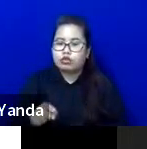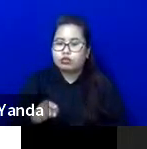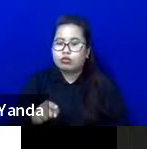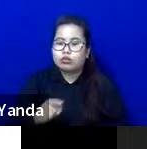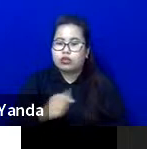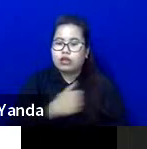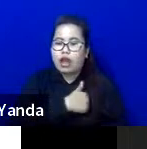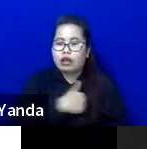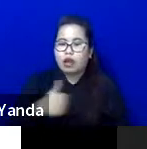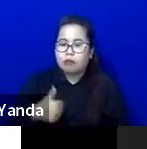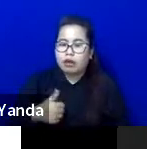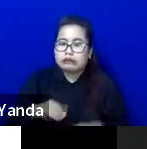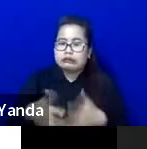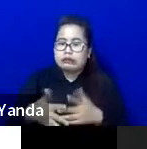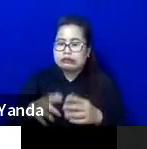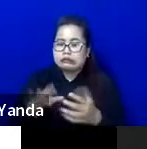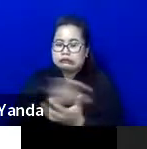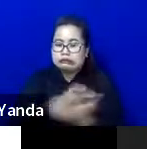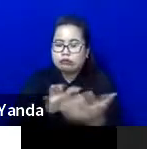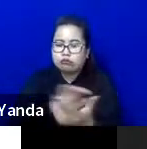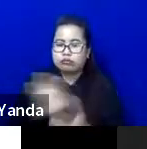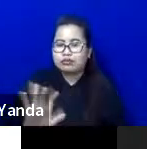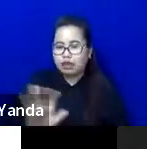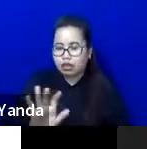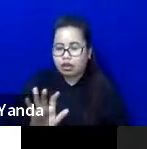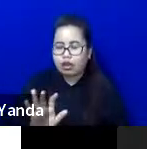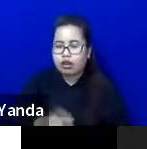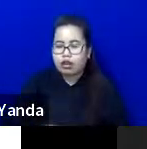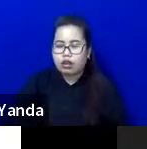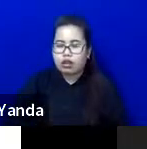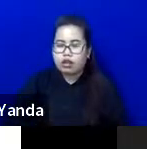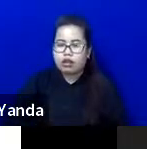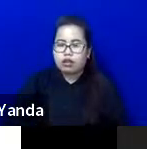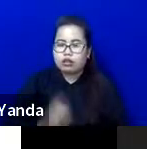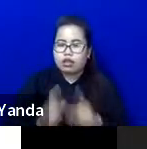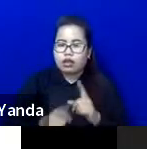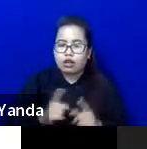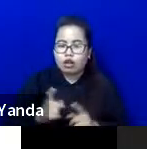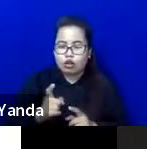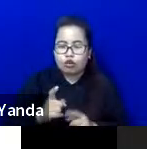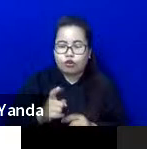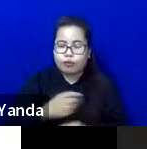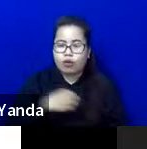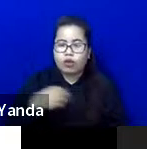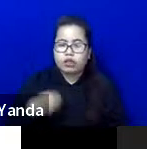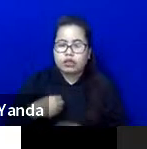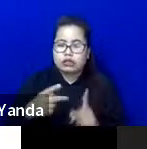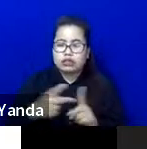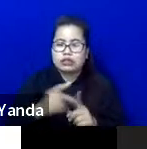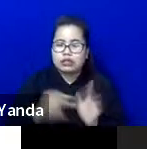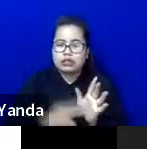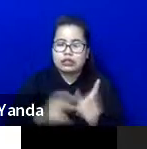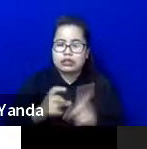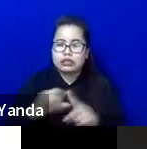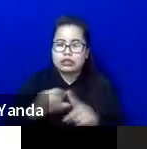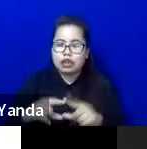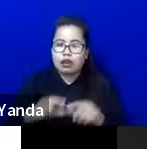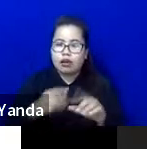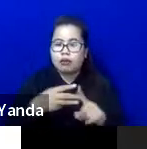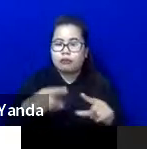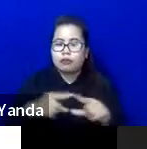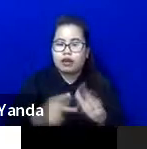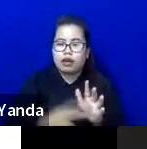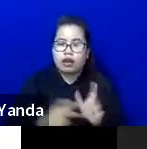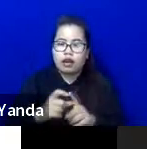East Indies before 1900 was there for the colonial army, colonial officials,